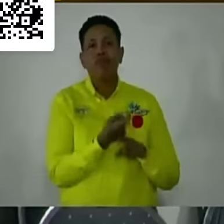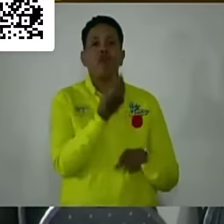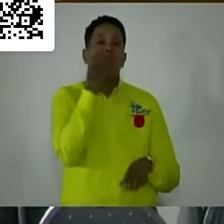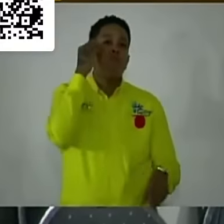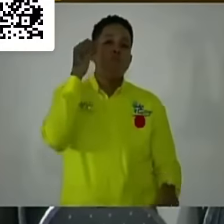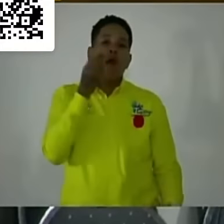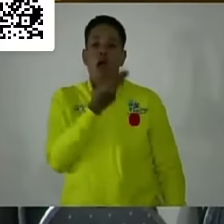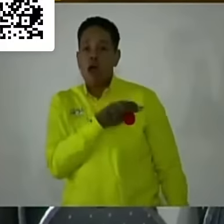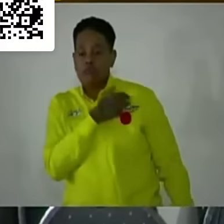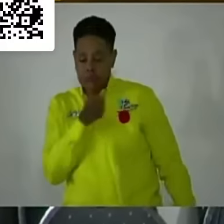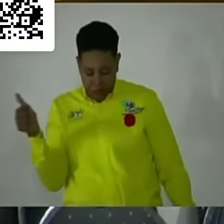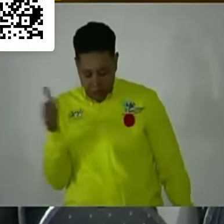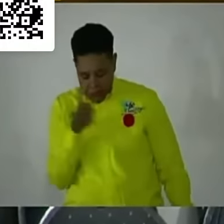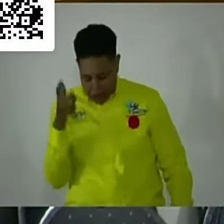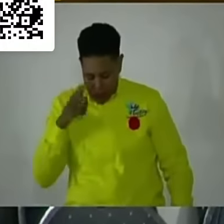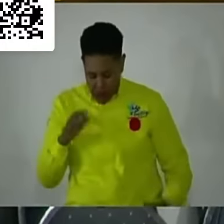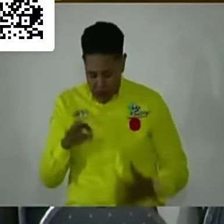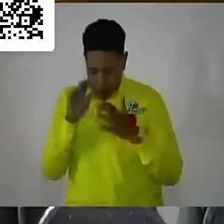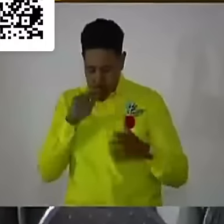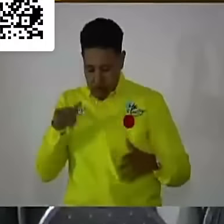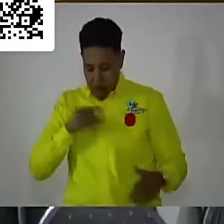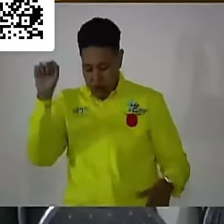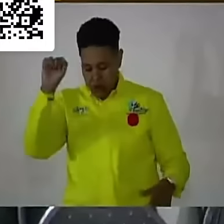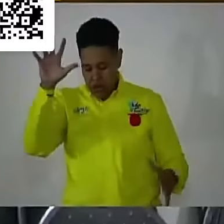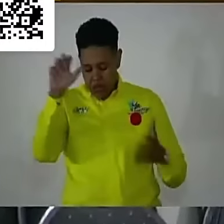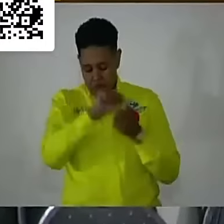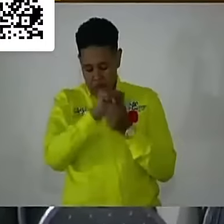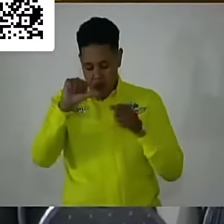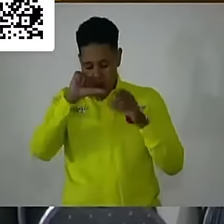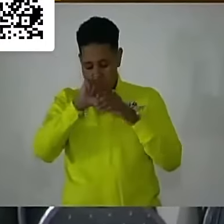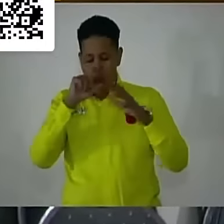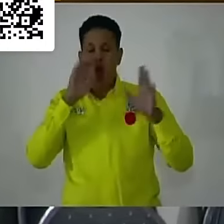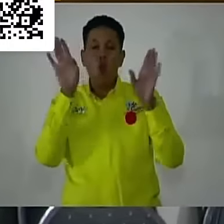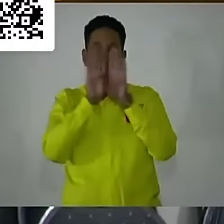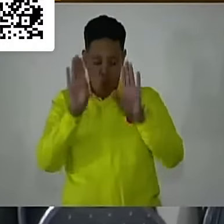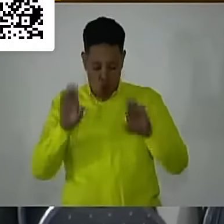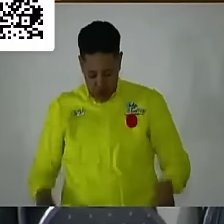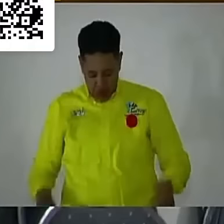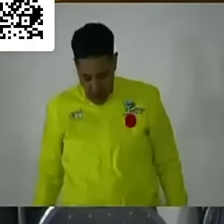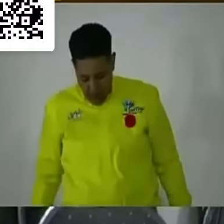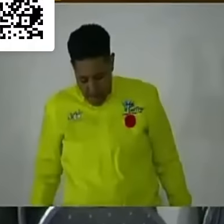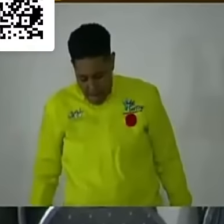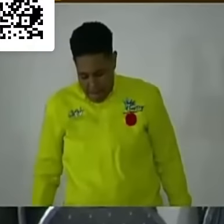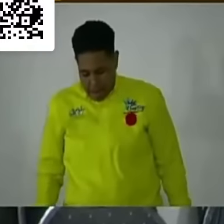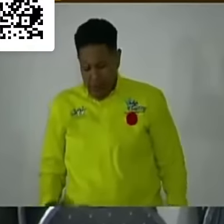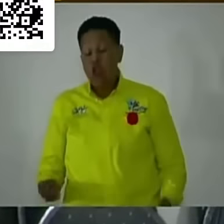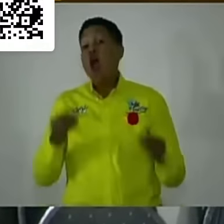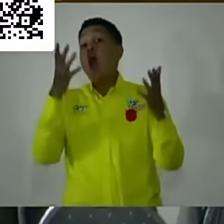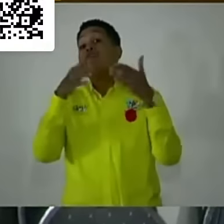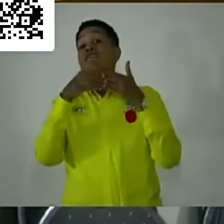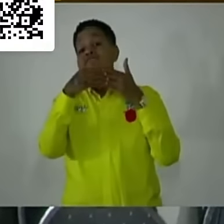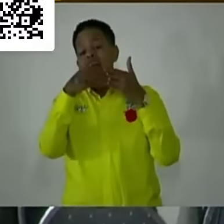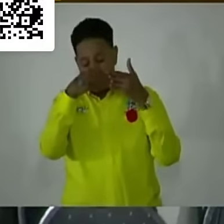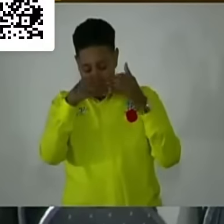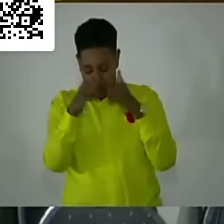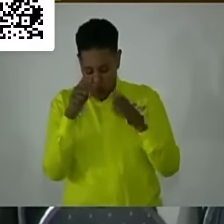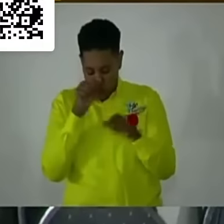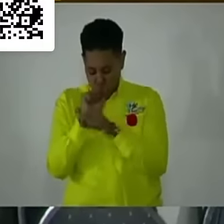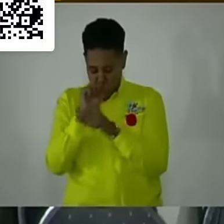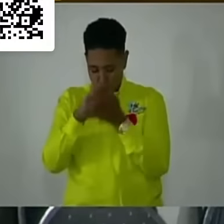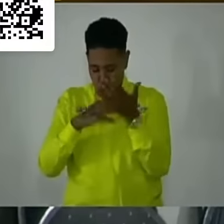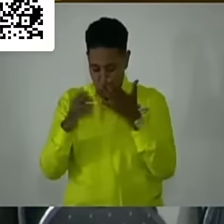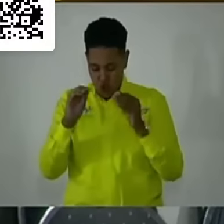hospital, especially if personal vehicles are damaged or gas stations are closed. We're offering flexibility with work